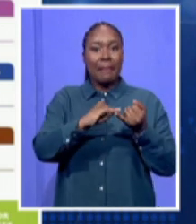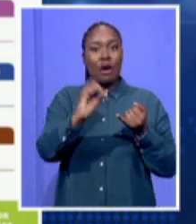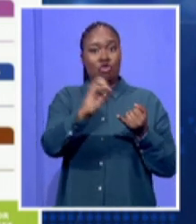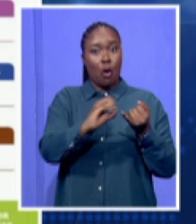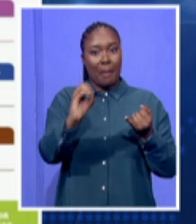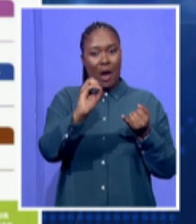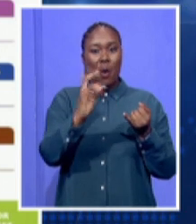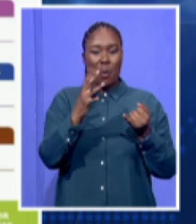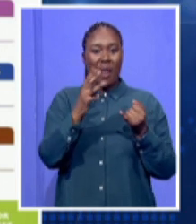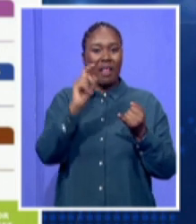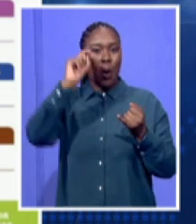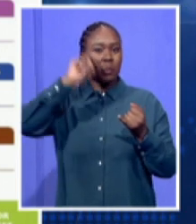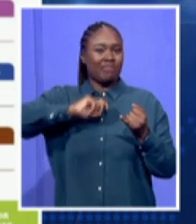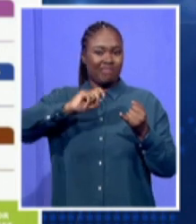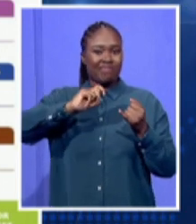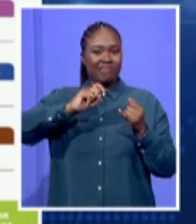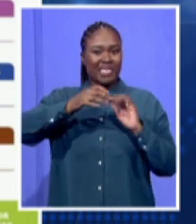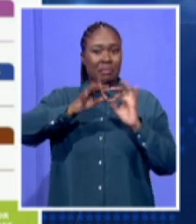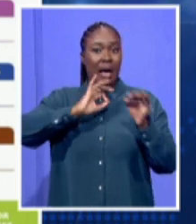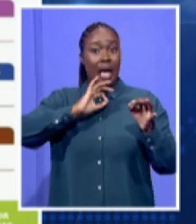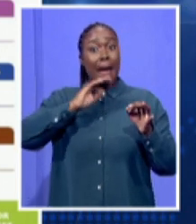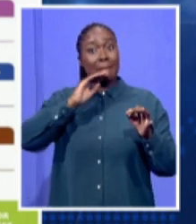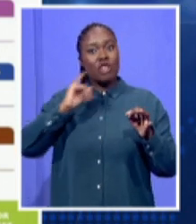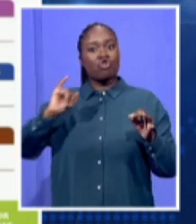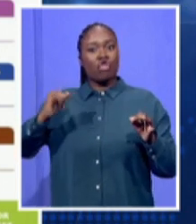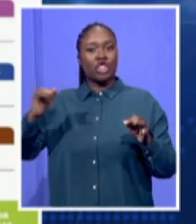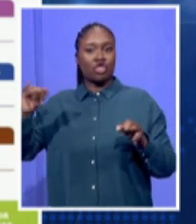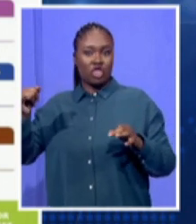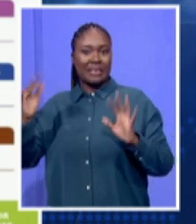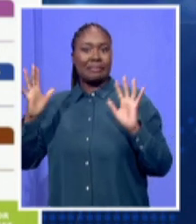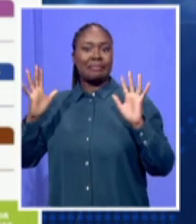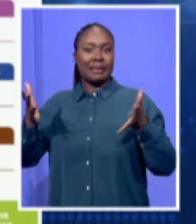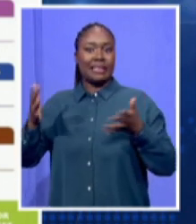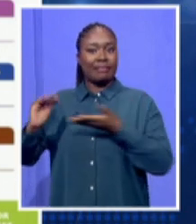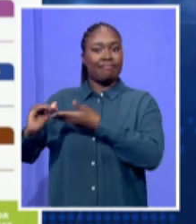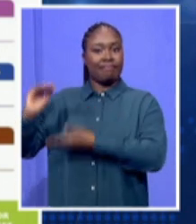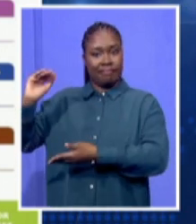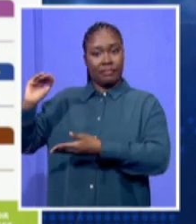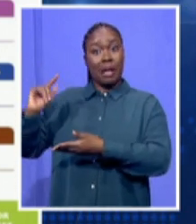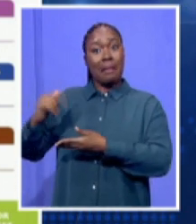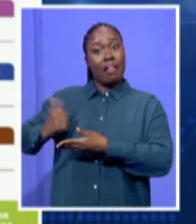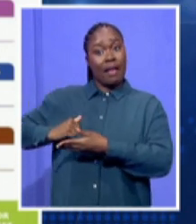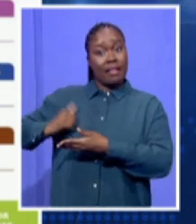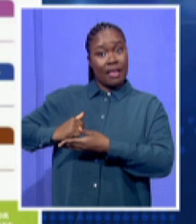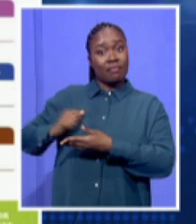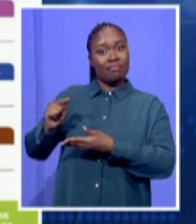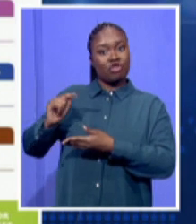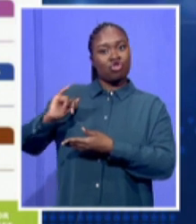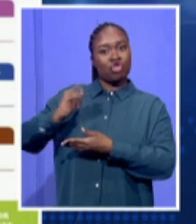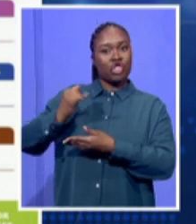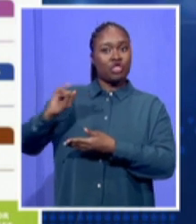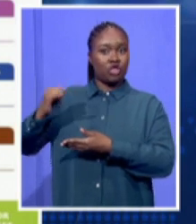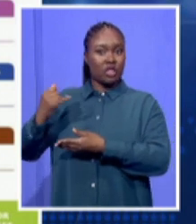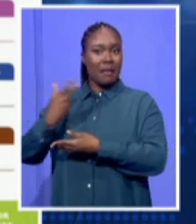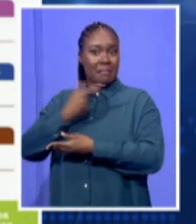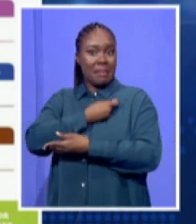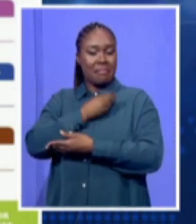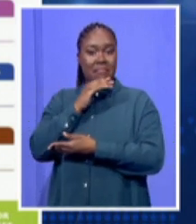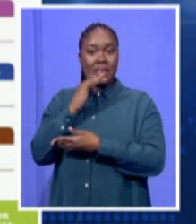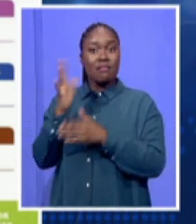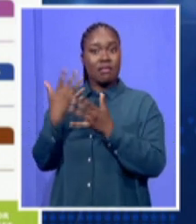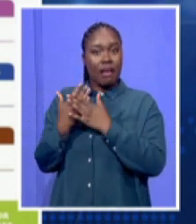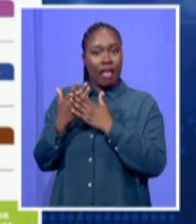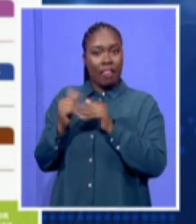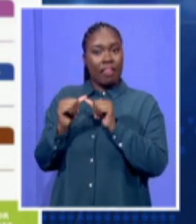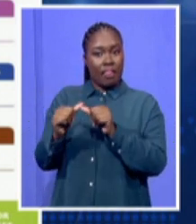year. And then we will have only Johnson & Johnson vaccine remaining. Fortunately, it will be potent for at least another